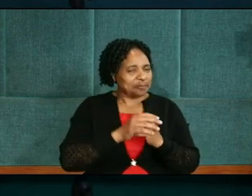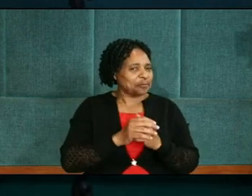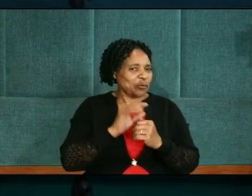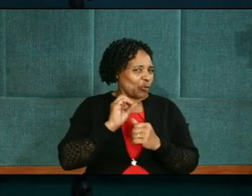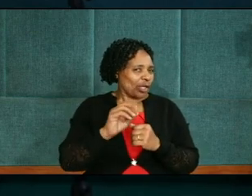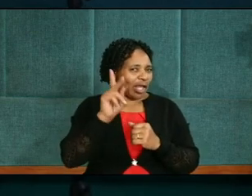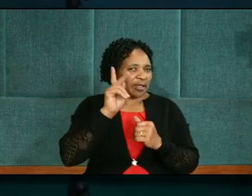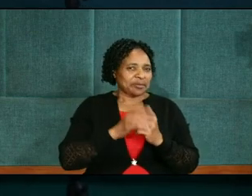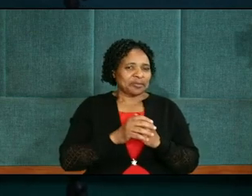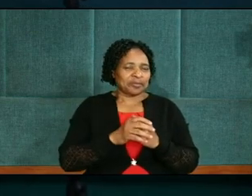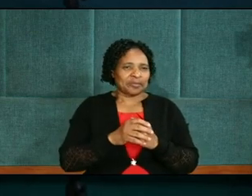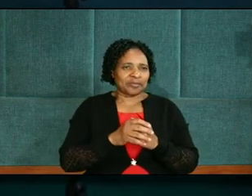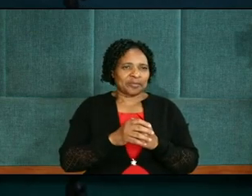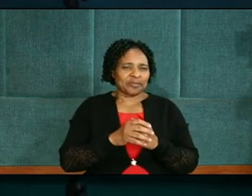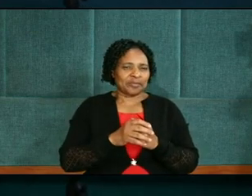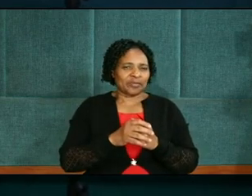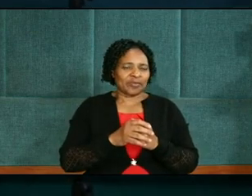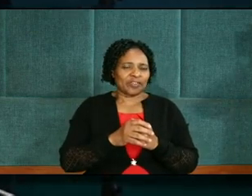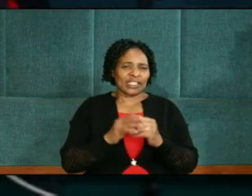okay.